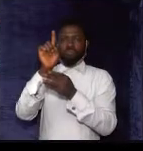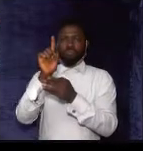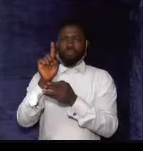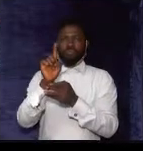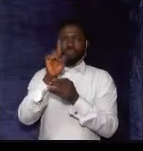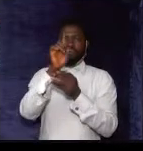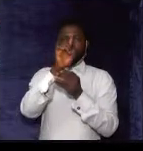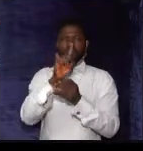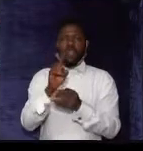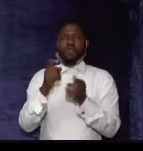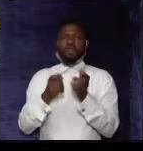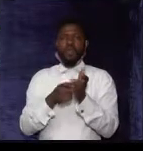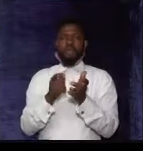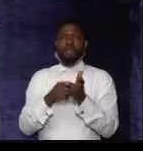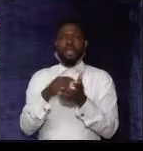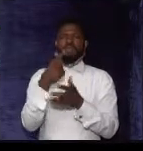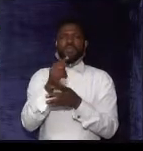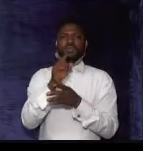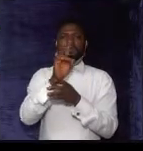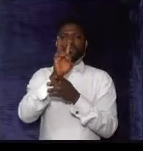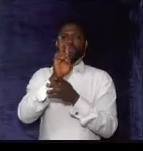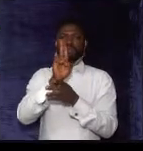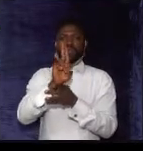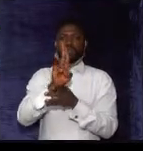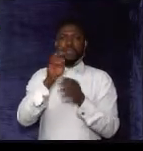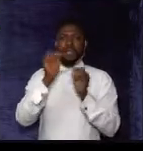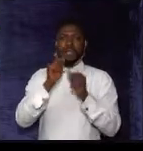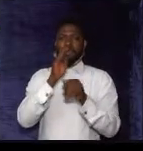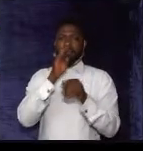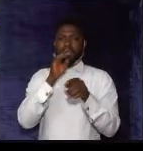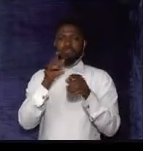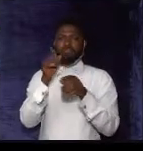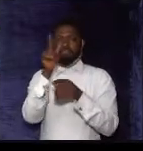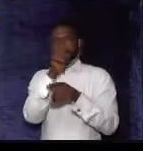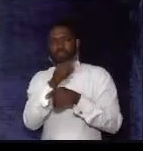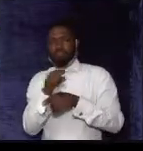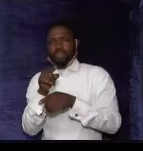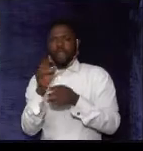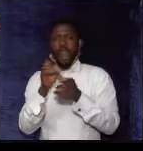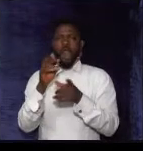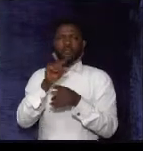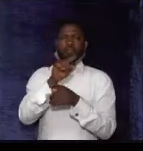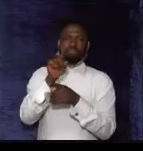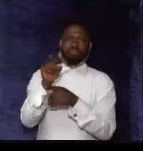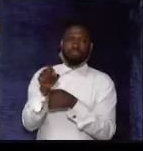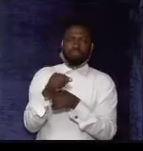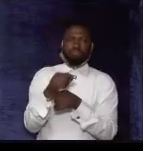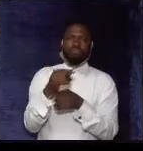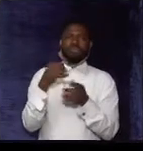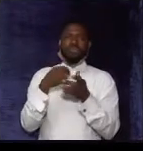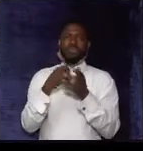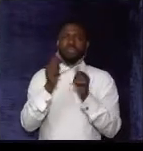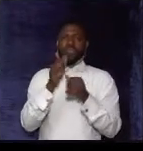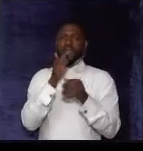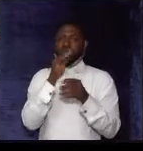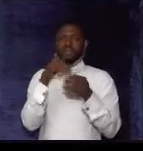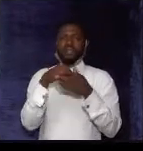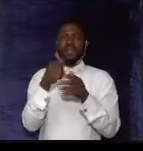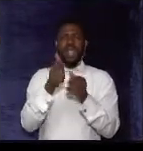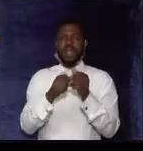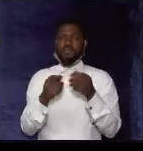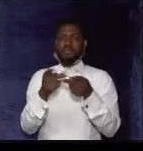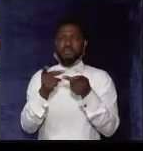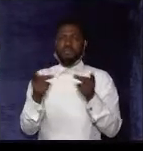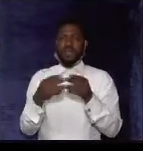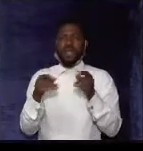See? Sometimes the U can be like this. Sometimes it can be like this. Sometimes it can